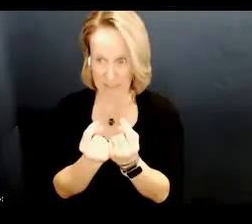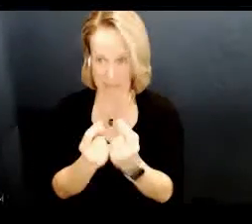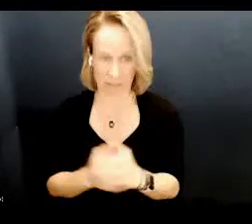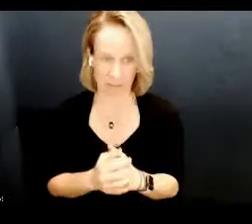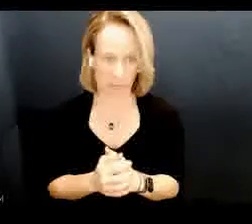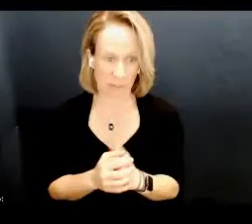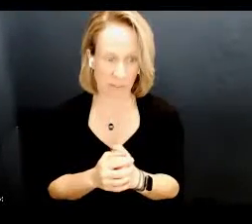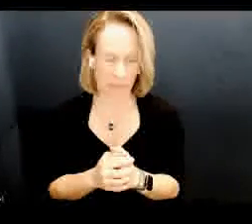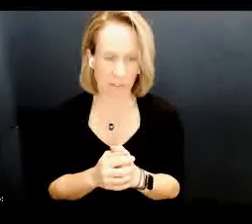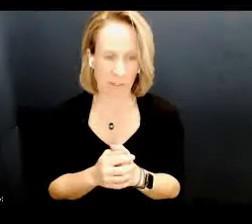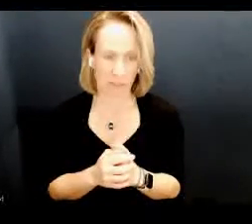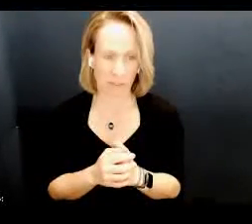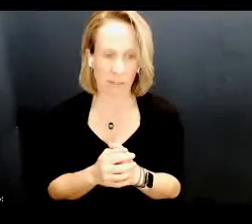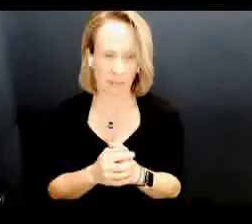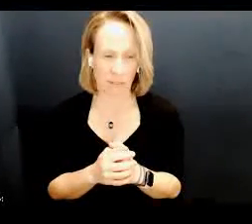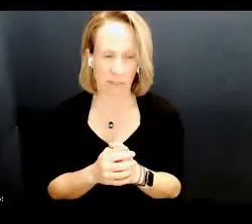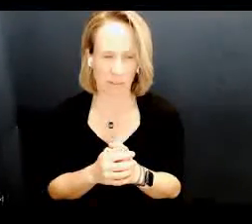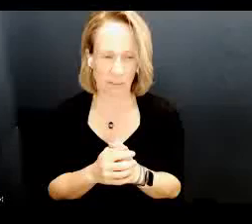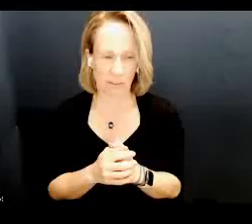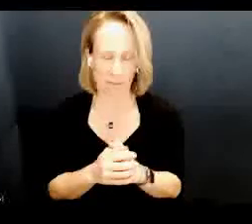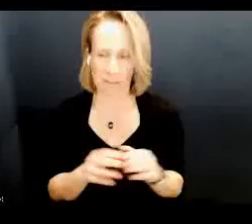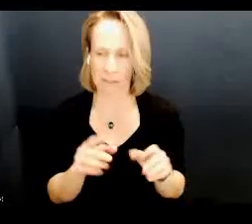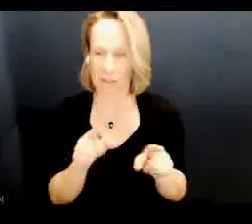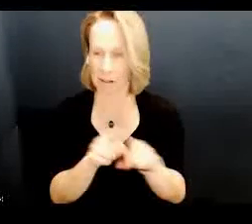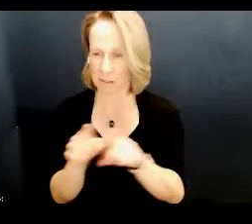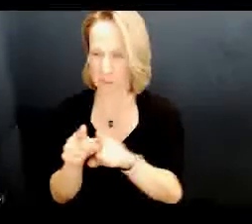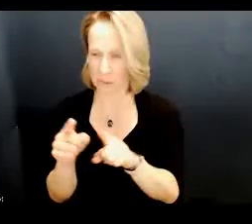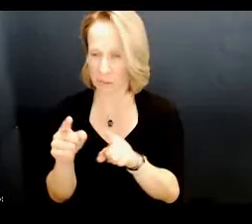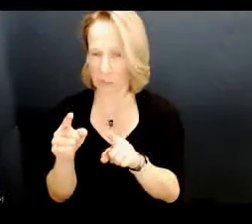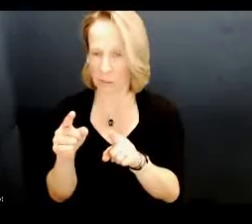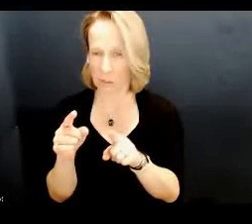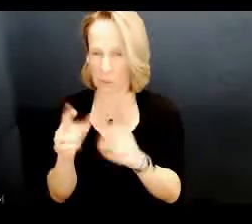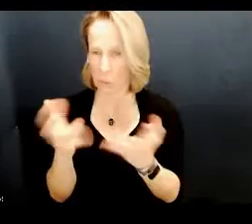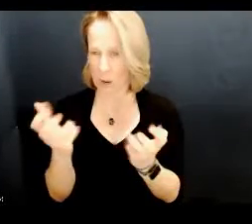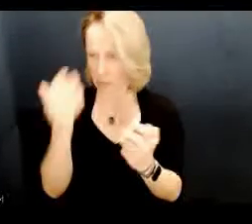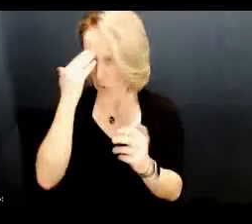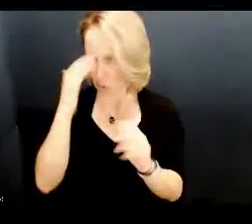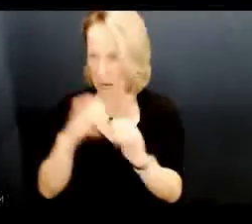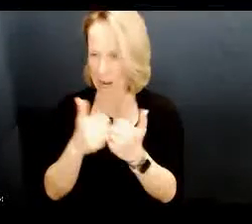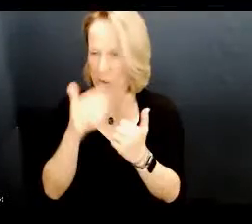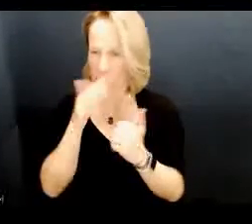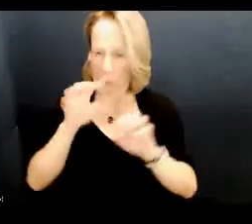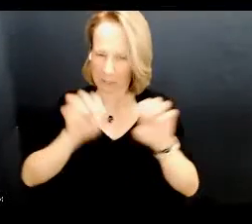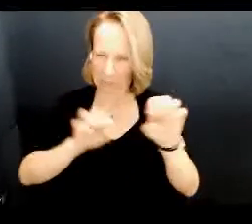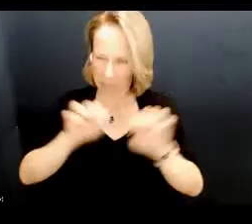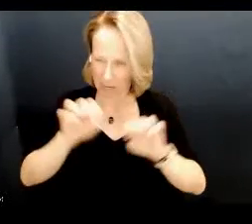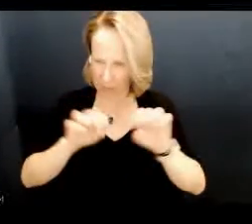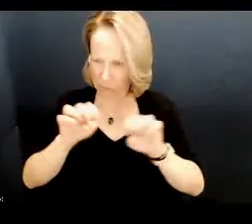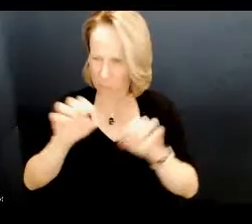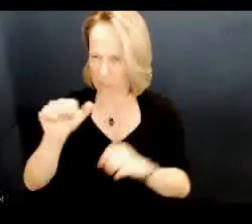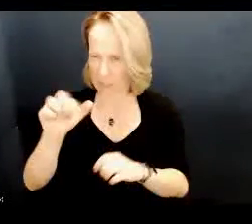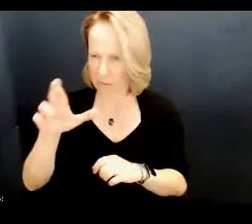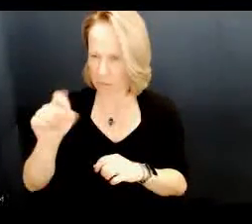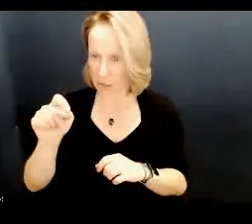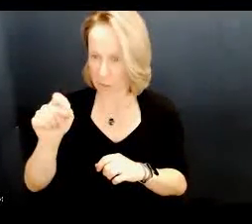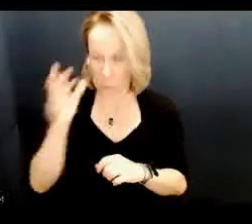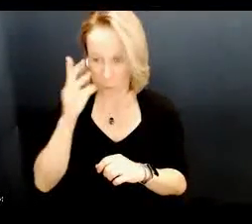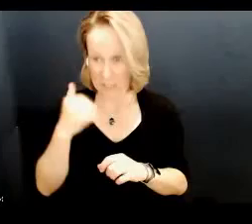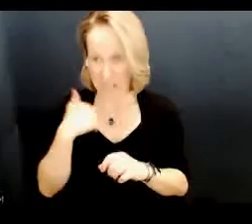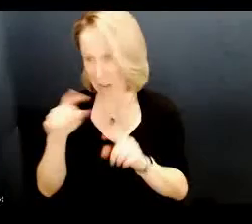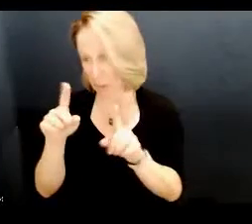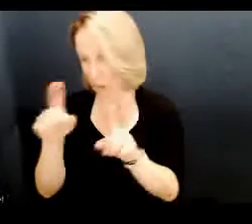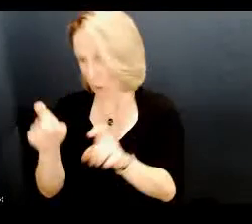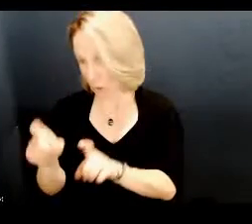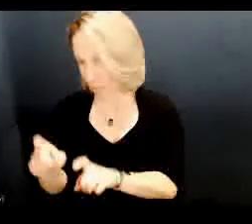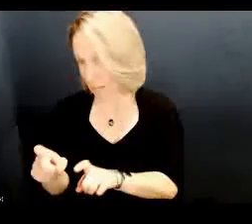We also want to look at how the SART will be evaluated, right? Are we going to be doing regular surveys with survivors or